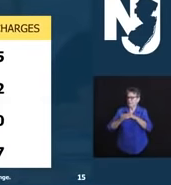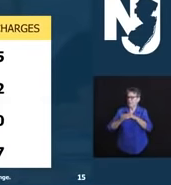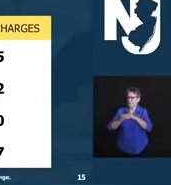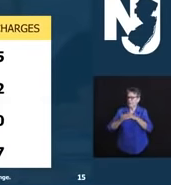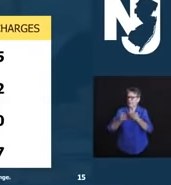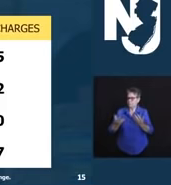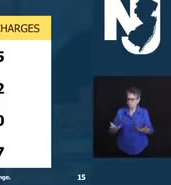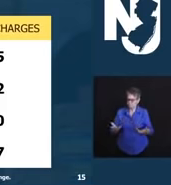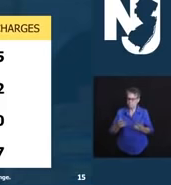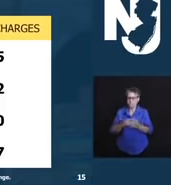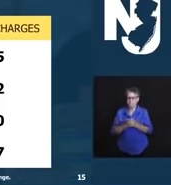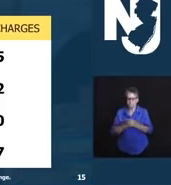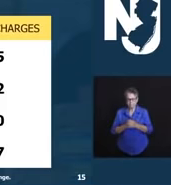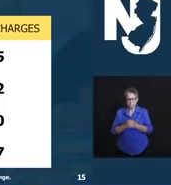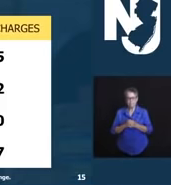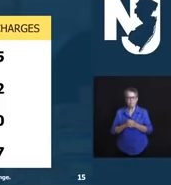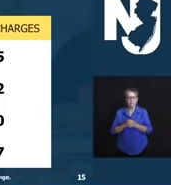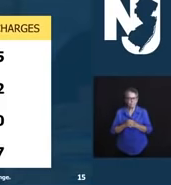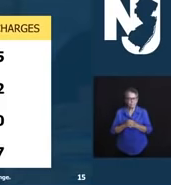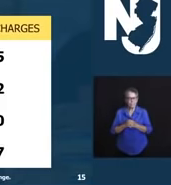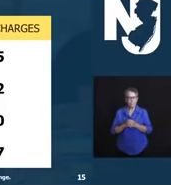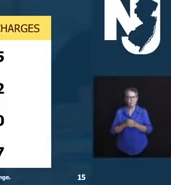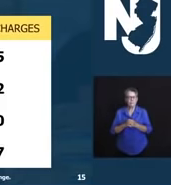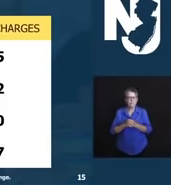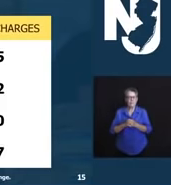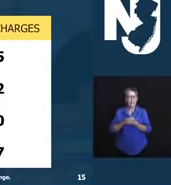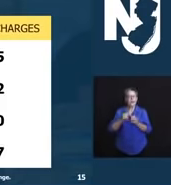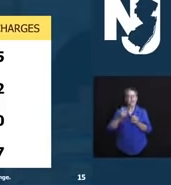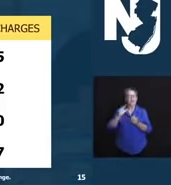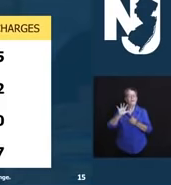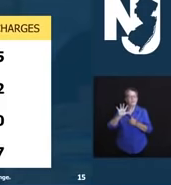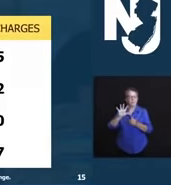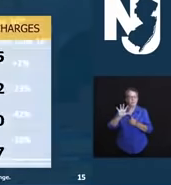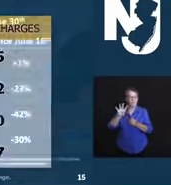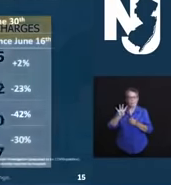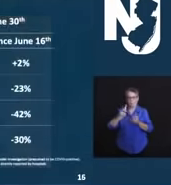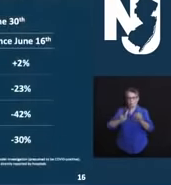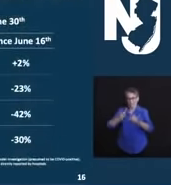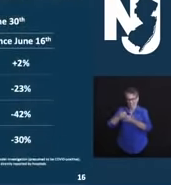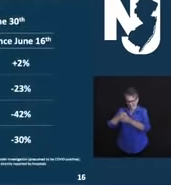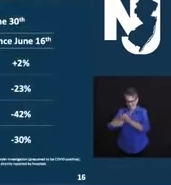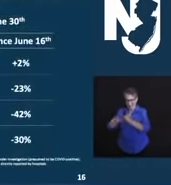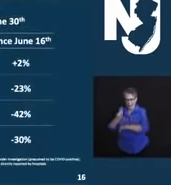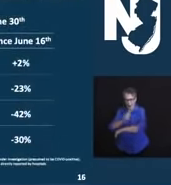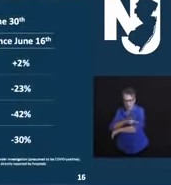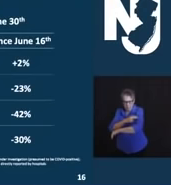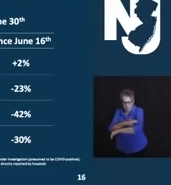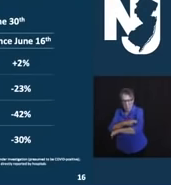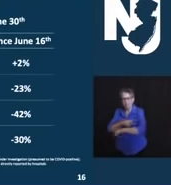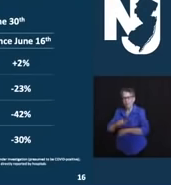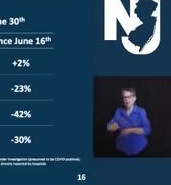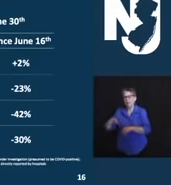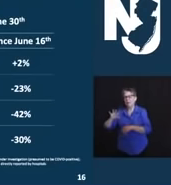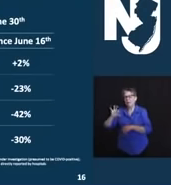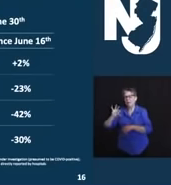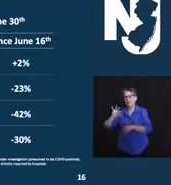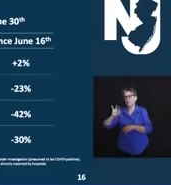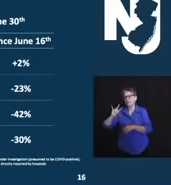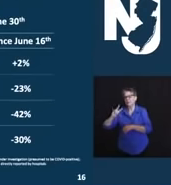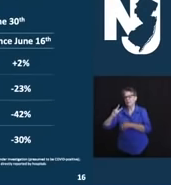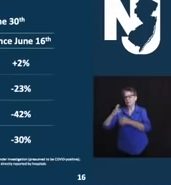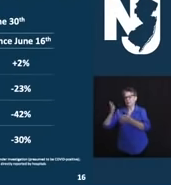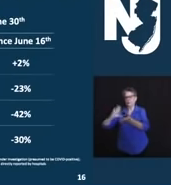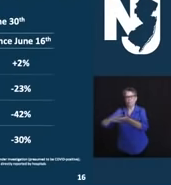to our hospitals, while 87 live patients were discharged. So here are how these